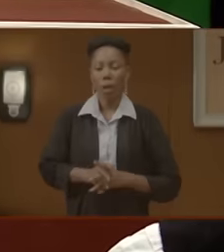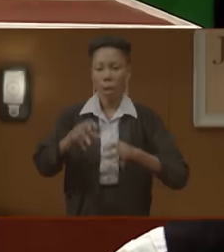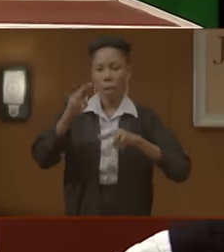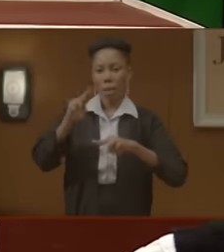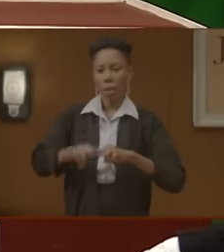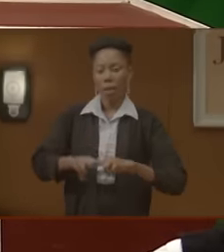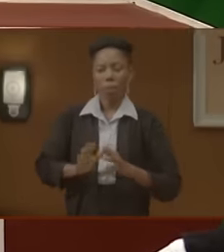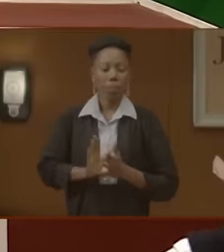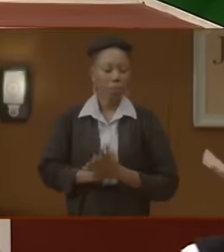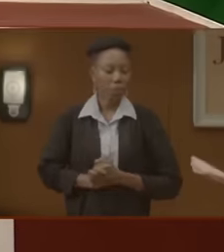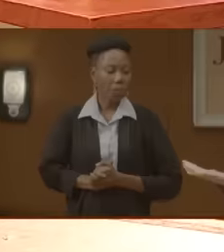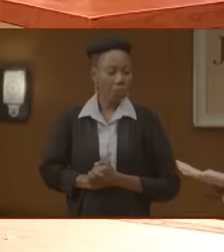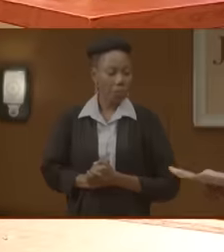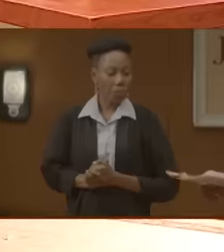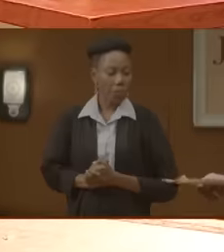Please be seated.